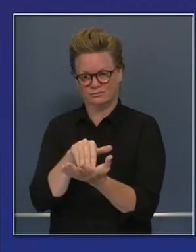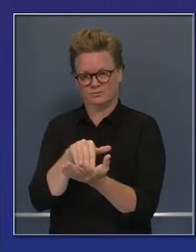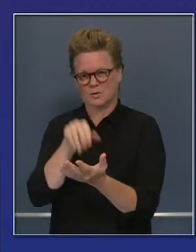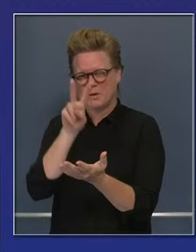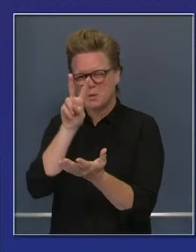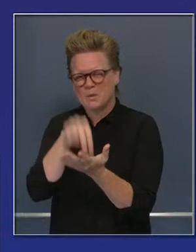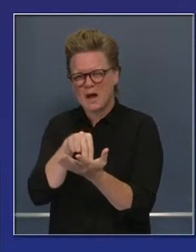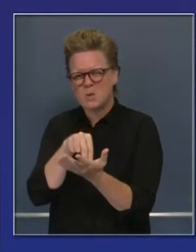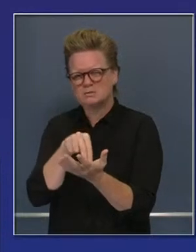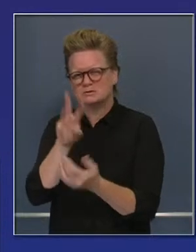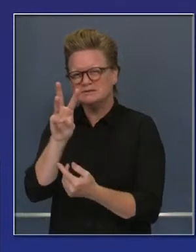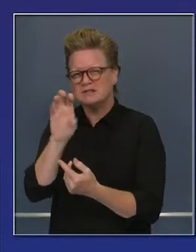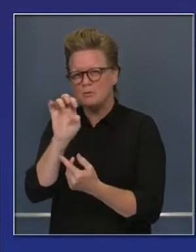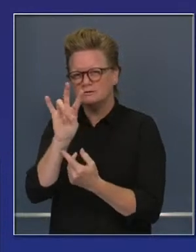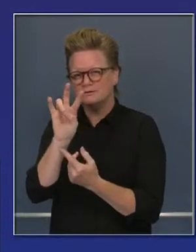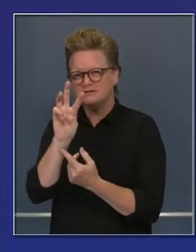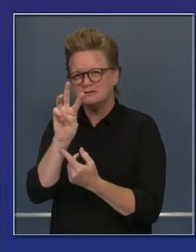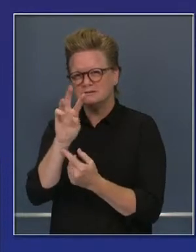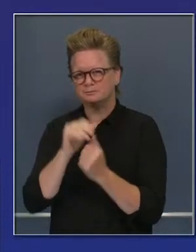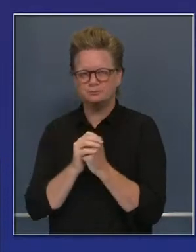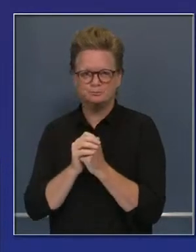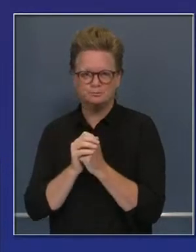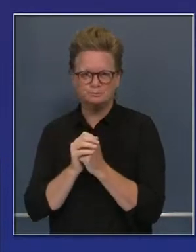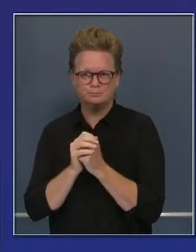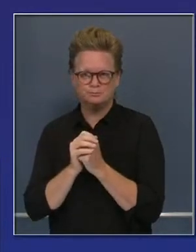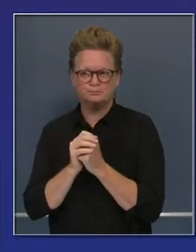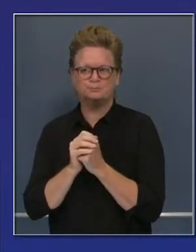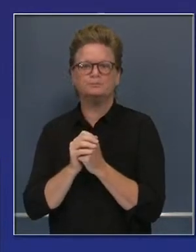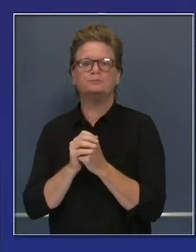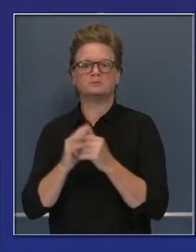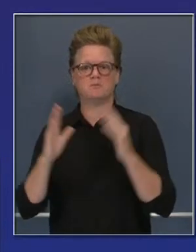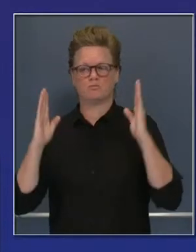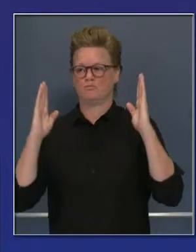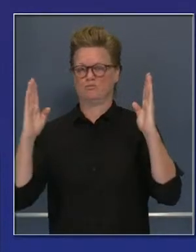2,676 to be exact. The 7-day rolling average now,